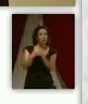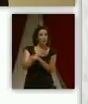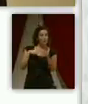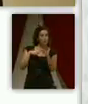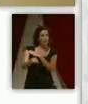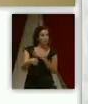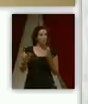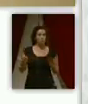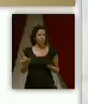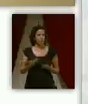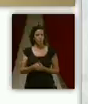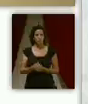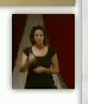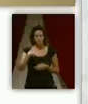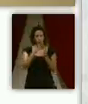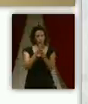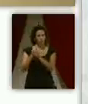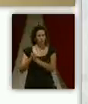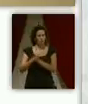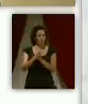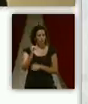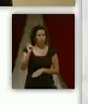Visual design is not incompatible with